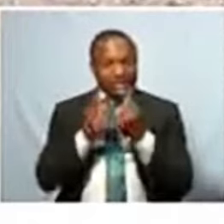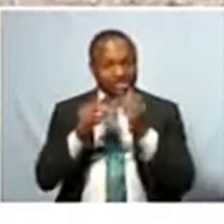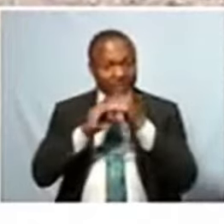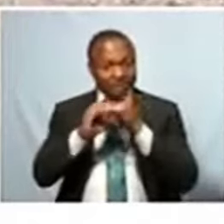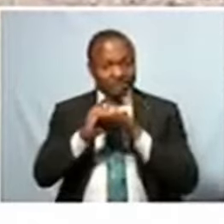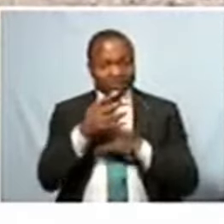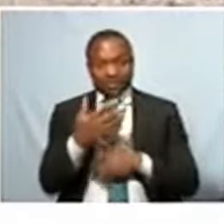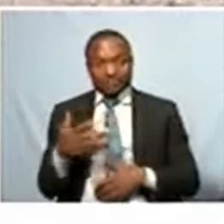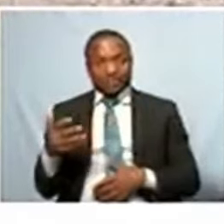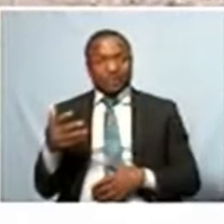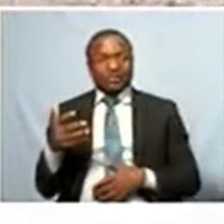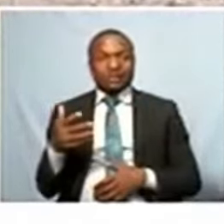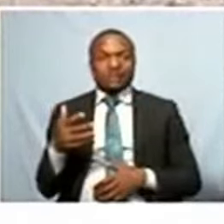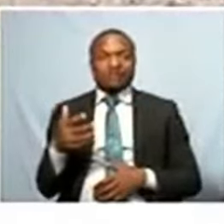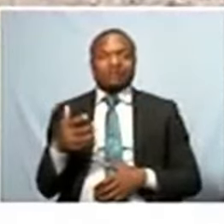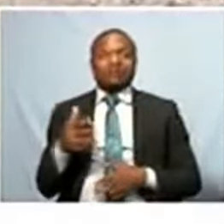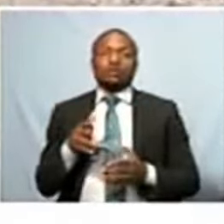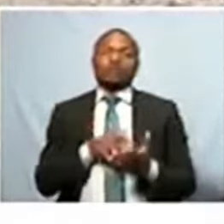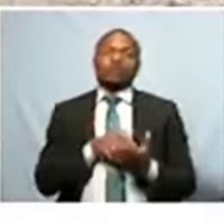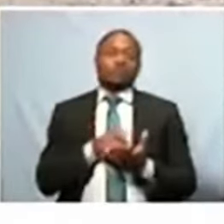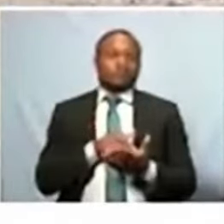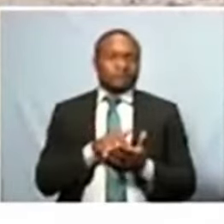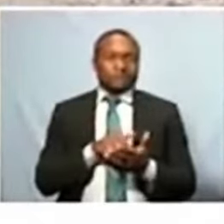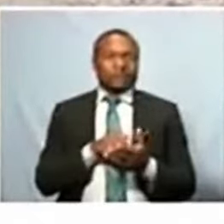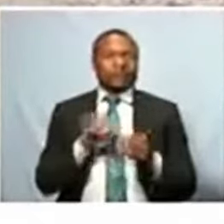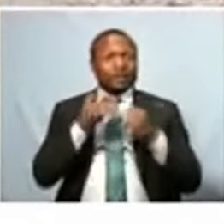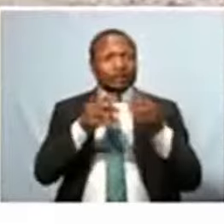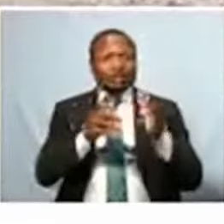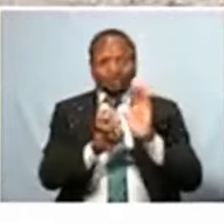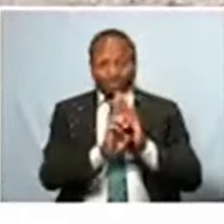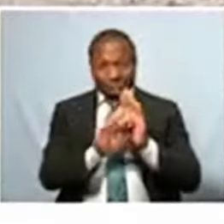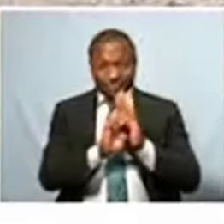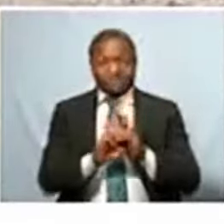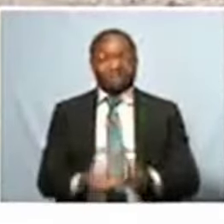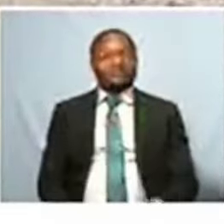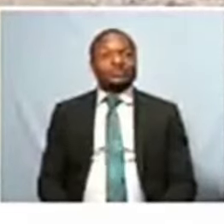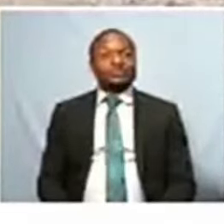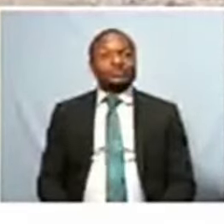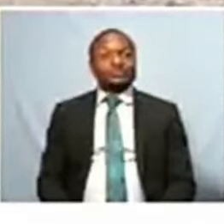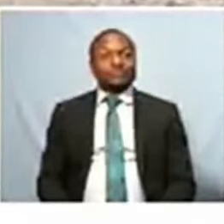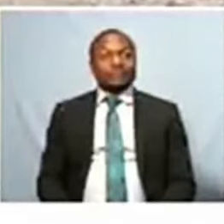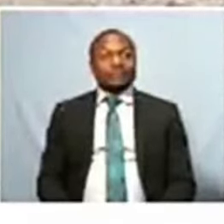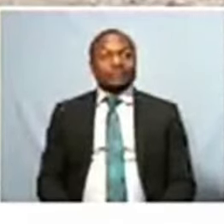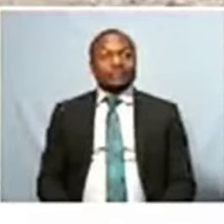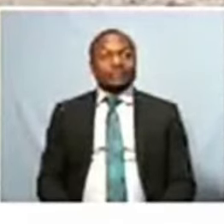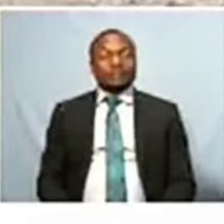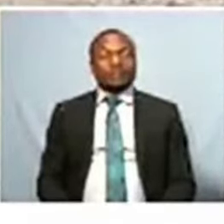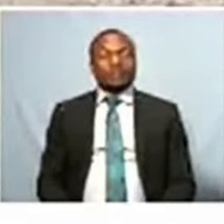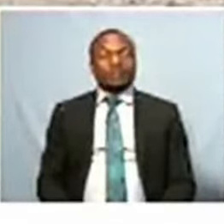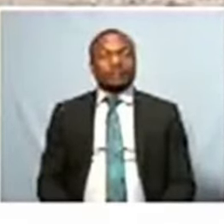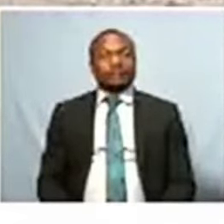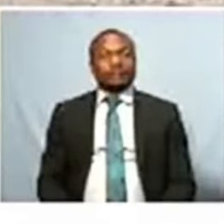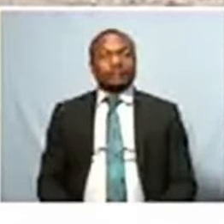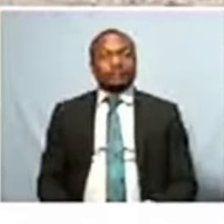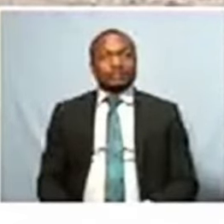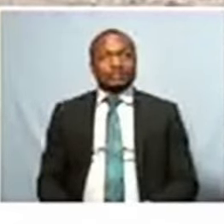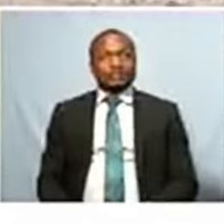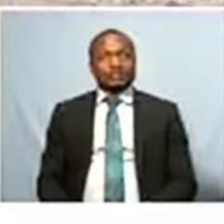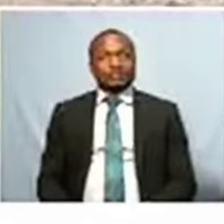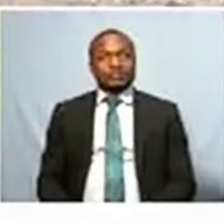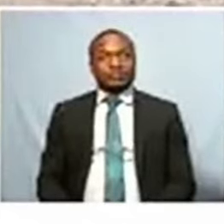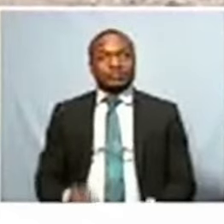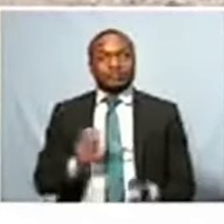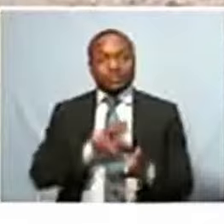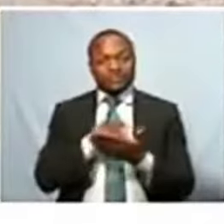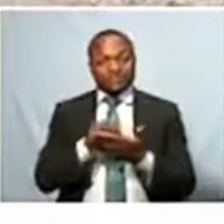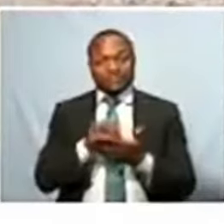are polarized. And for instance, I'm just giving an example, Madam Speaker, because I may be asked for evidence